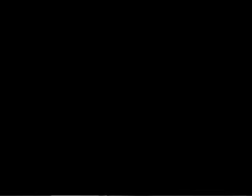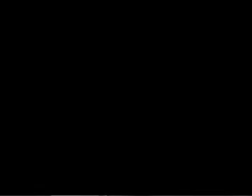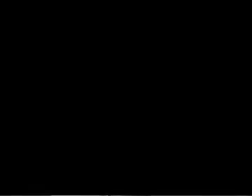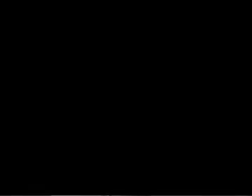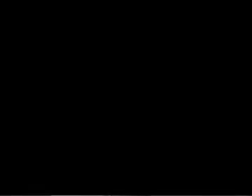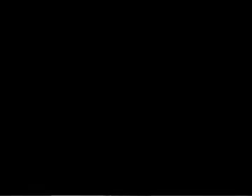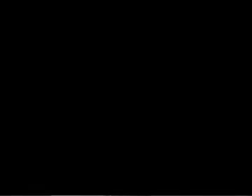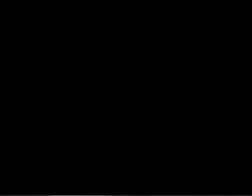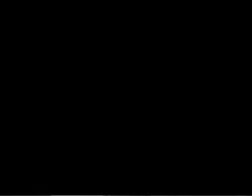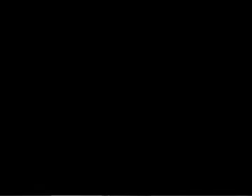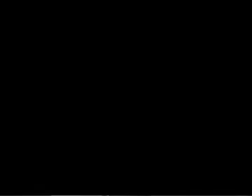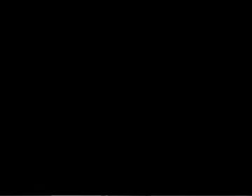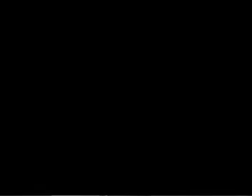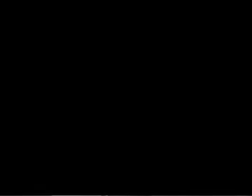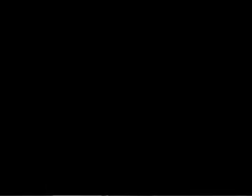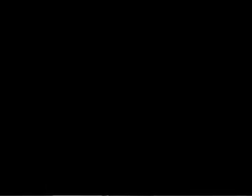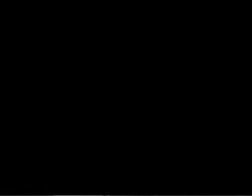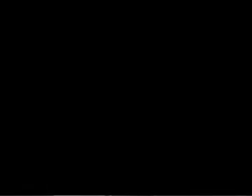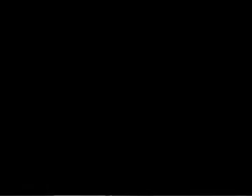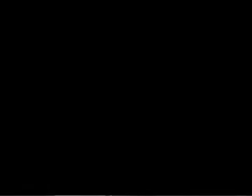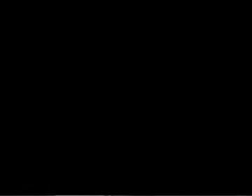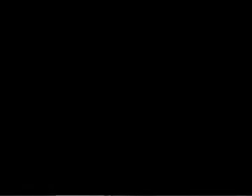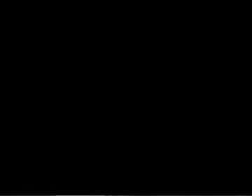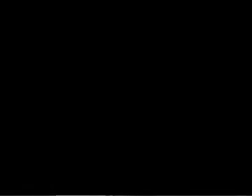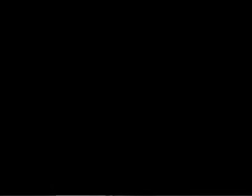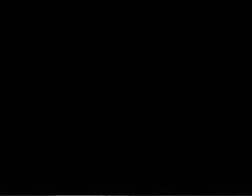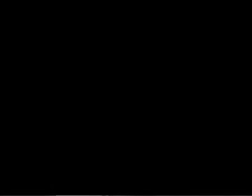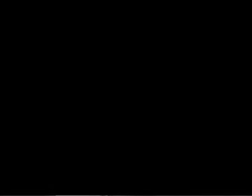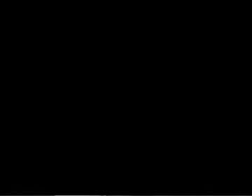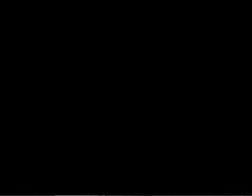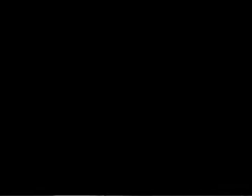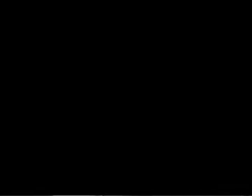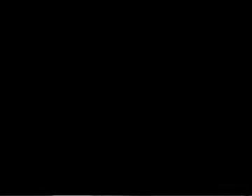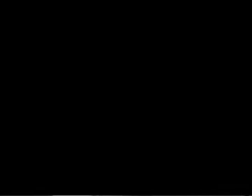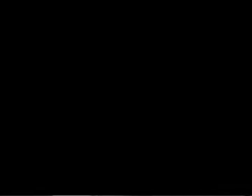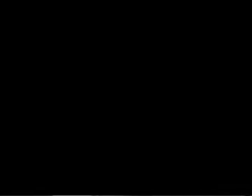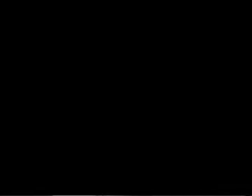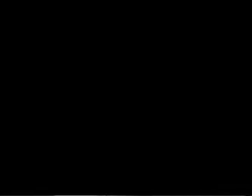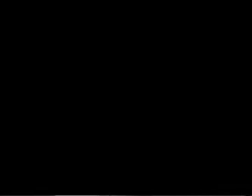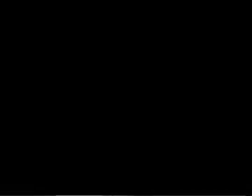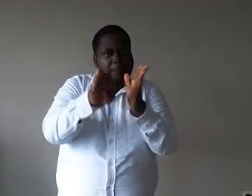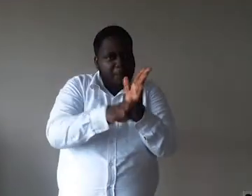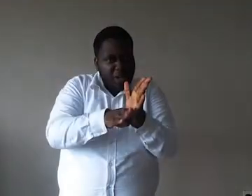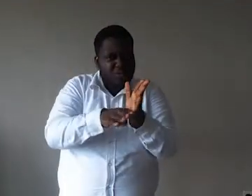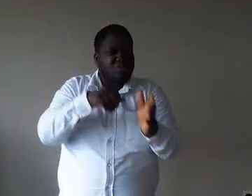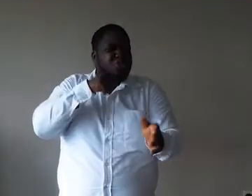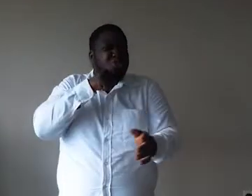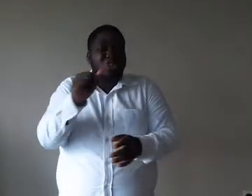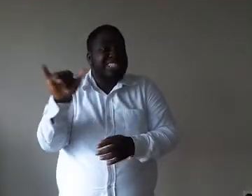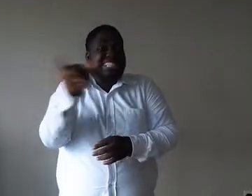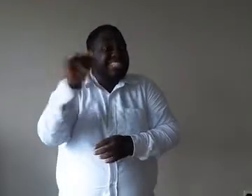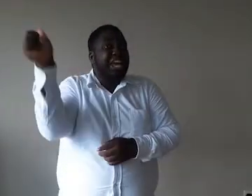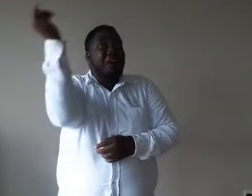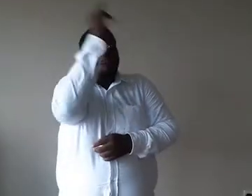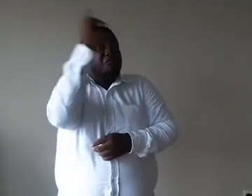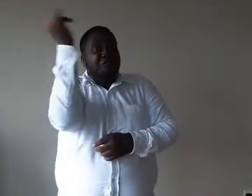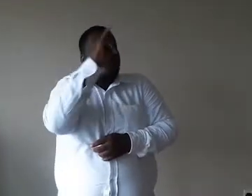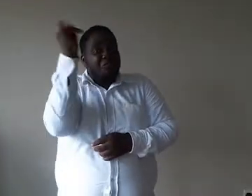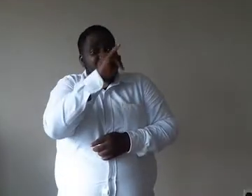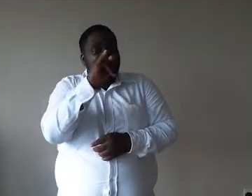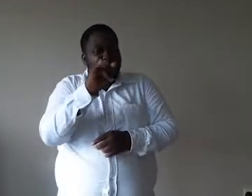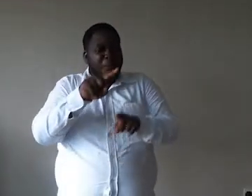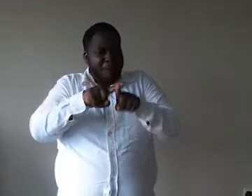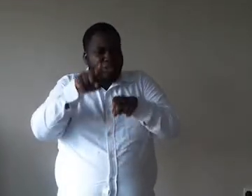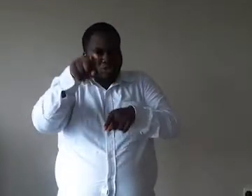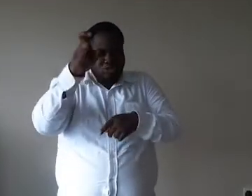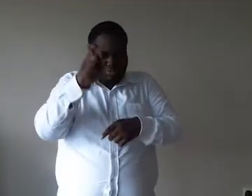Spirit. But understand what the will of the Lord is. God knows that when we read the scriptures,